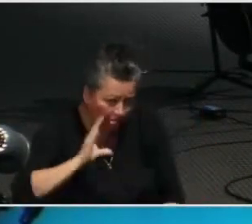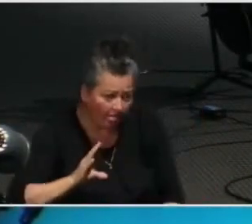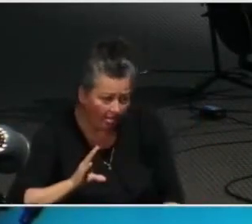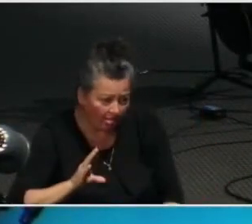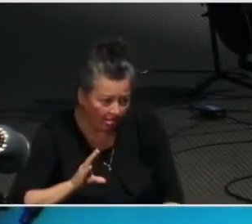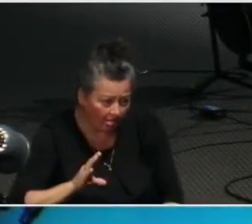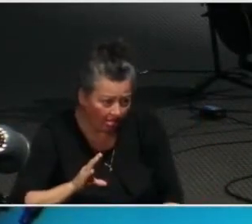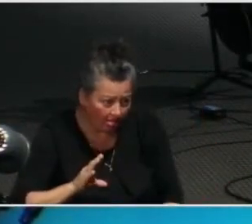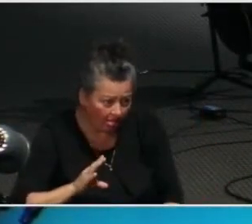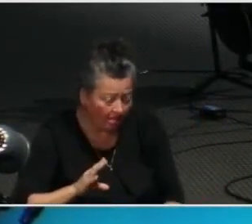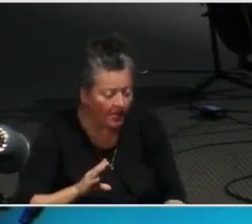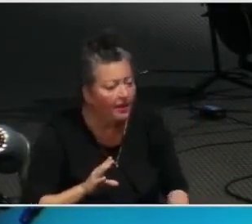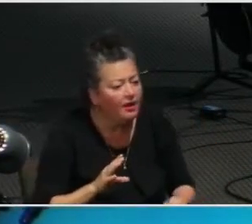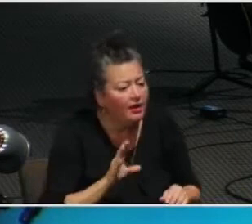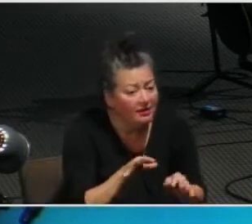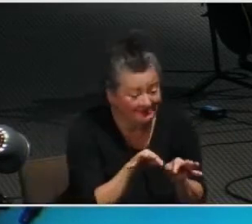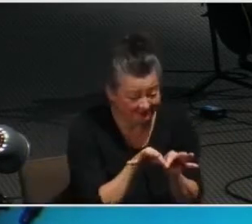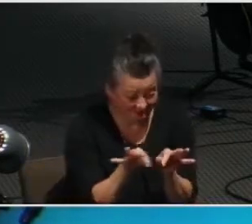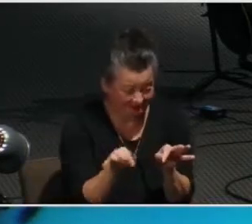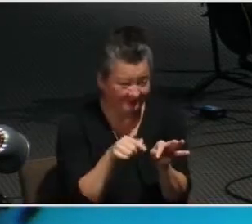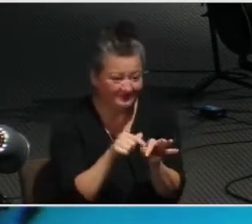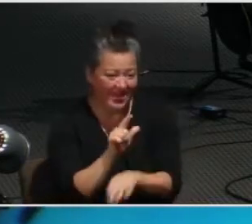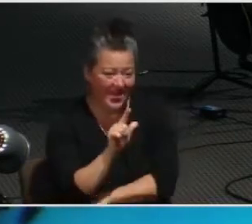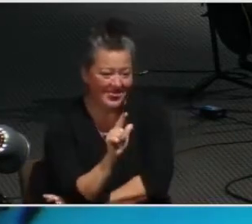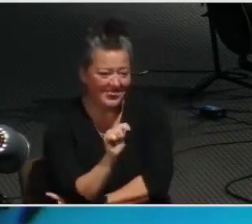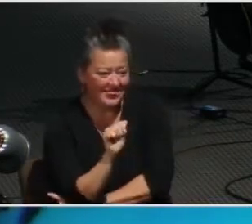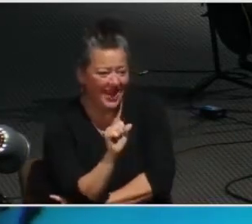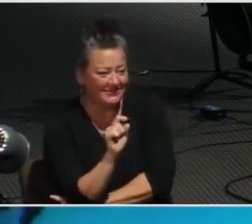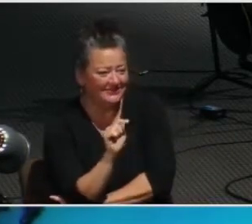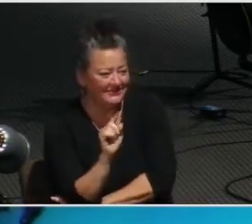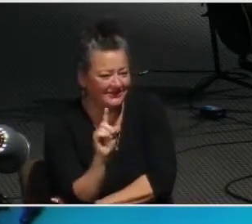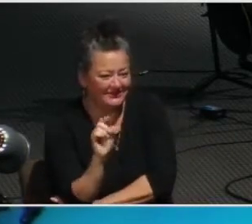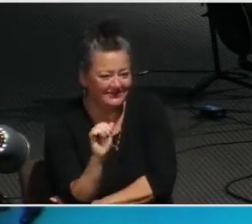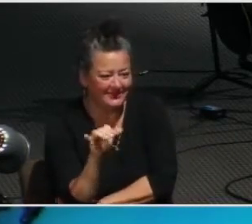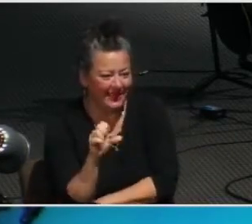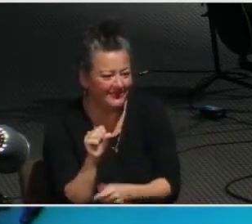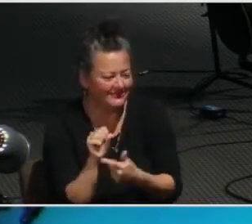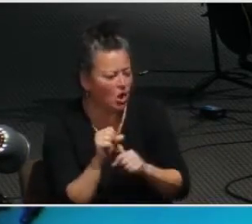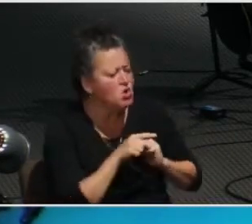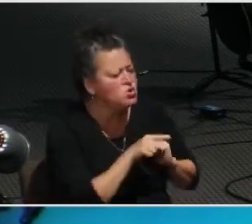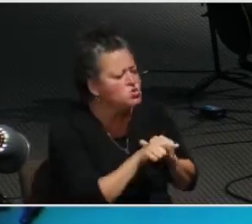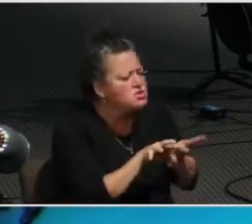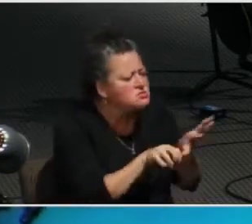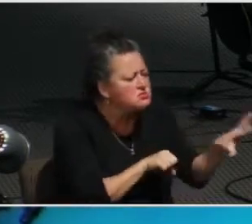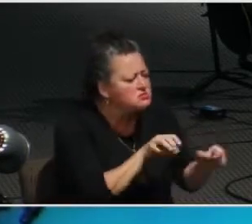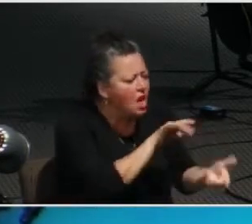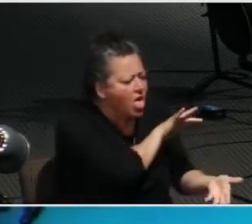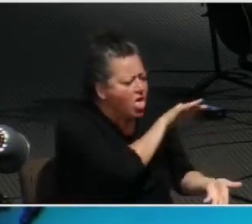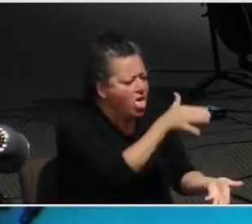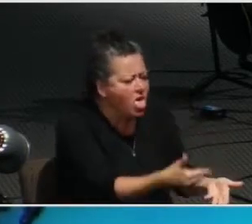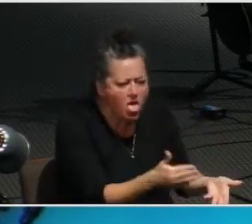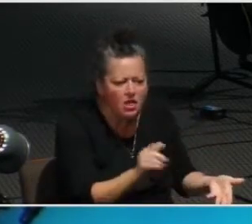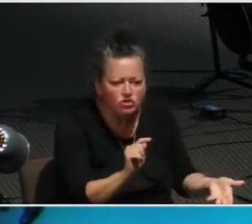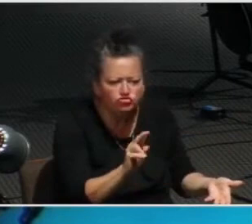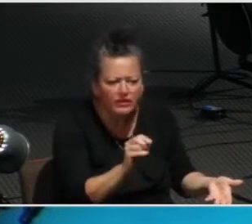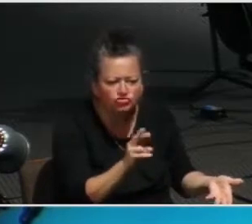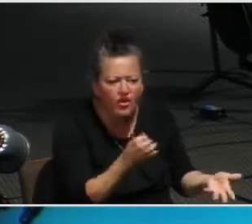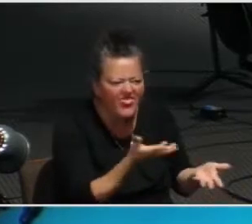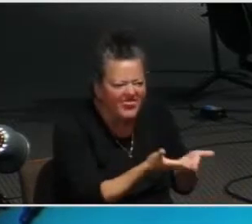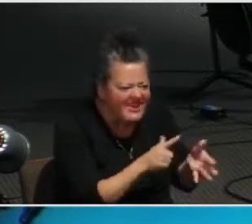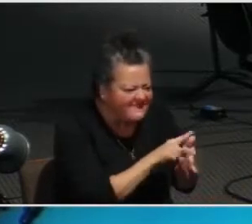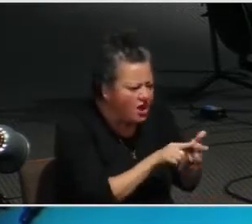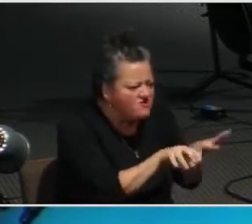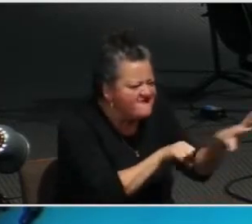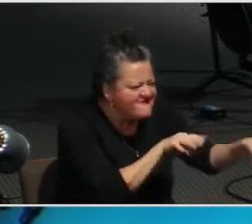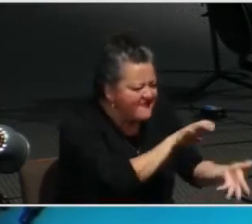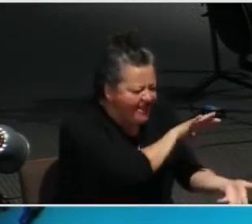last days. You have laid up treasure in the last days. But that treasure might be